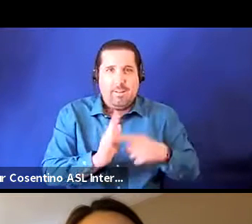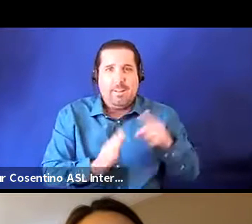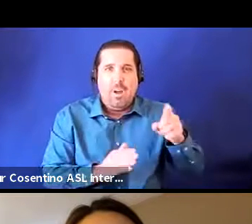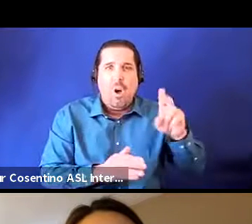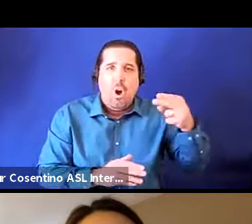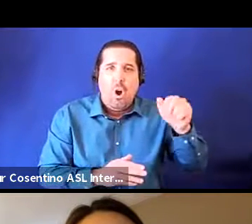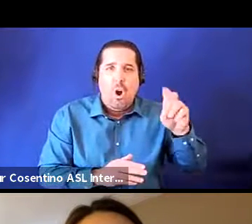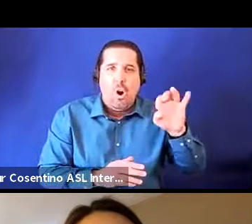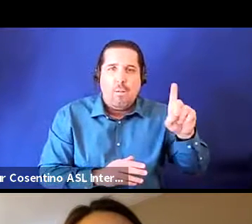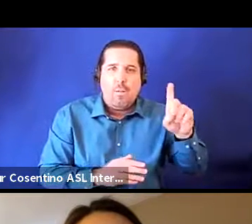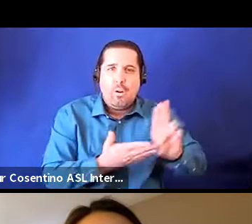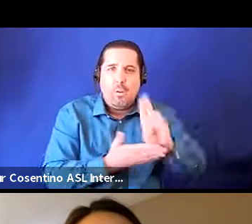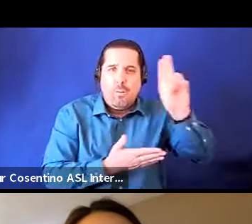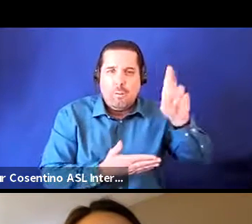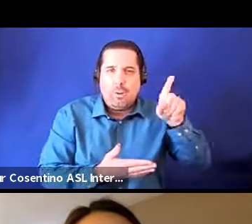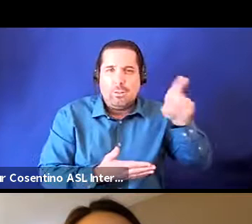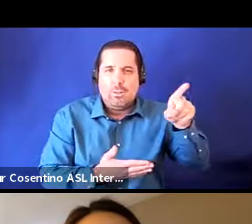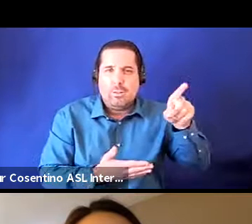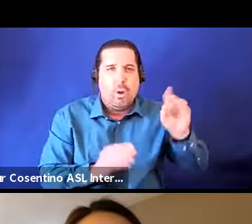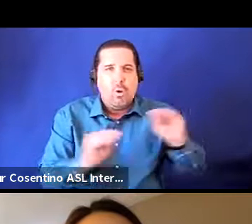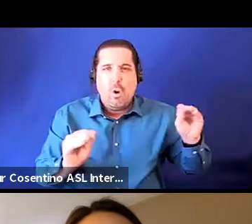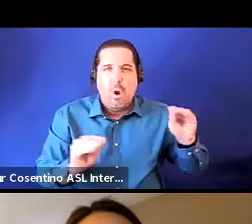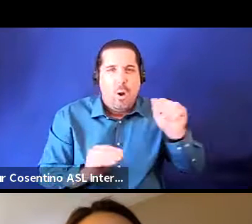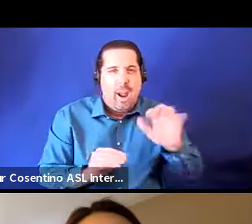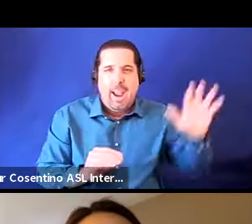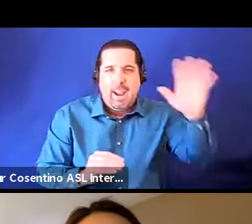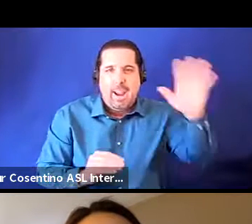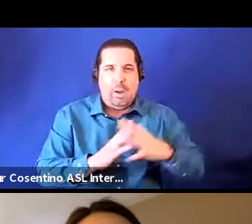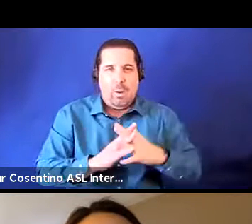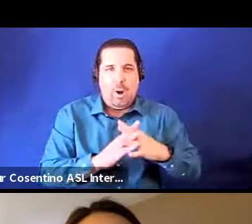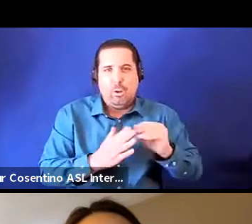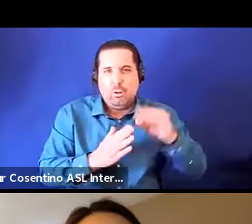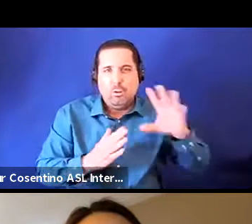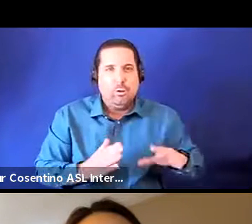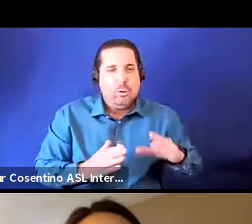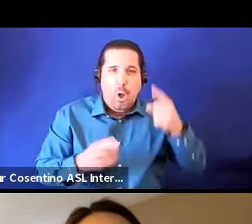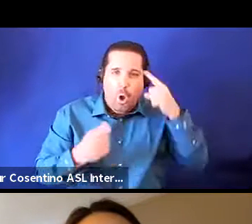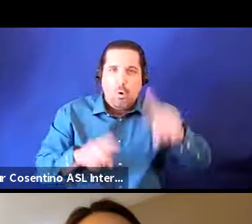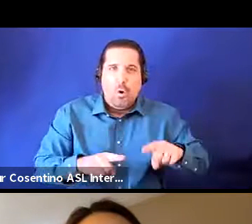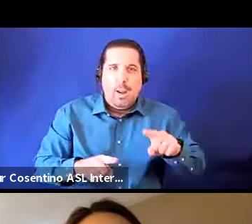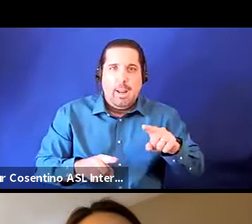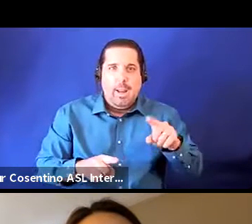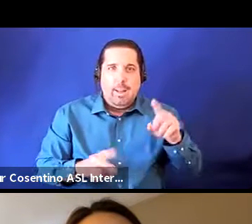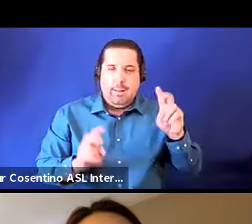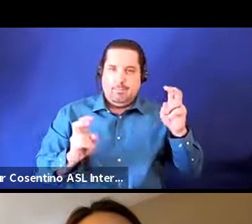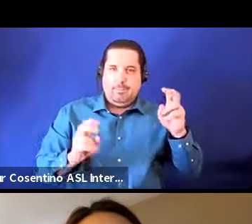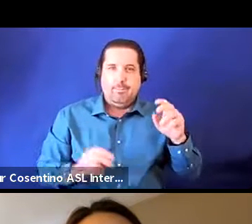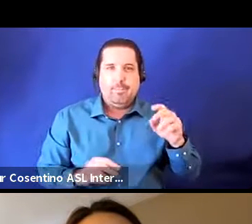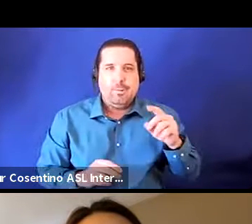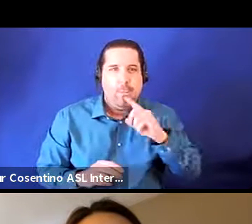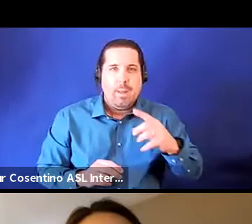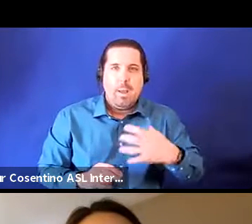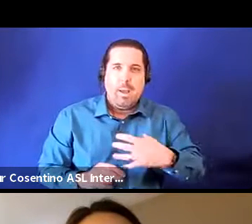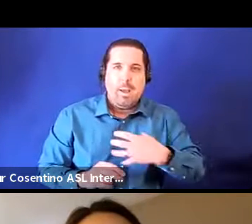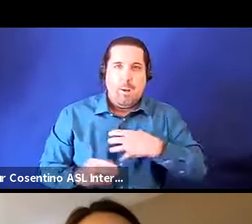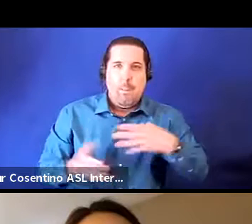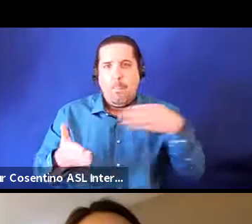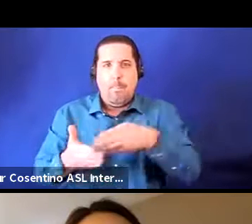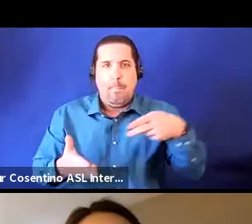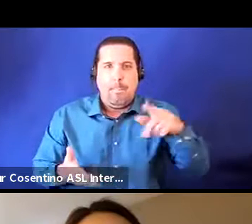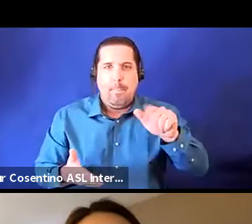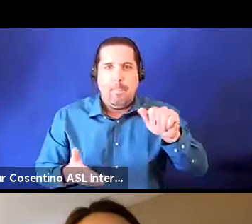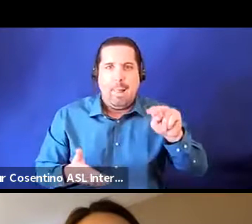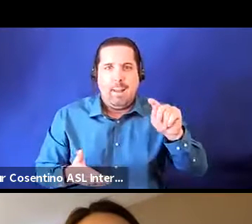and I think no Asian American students ever agreed to be plaintiffs. But that is this recruiting of Asian Americans